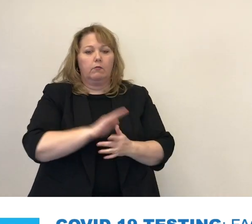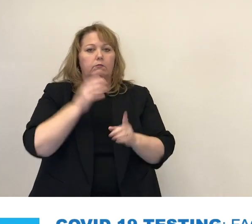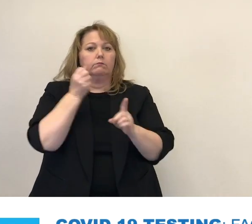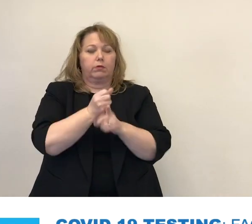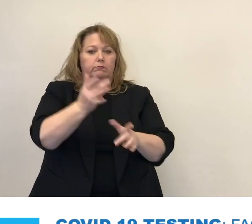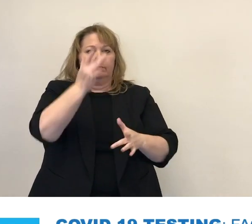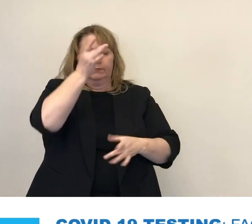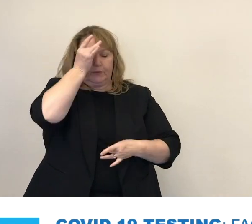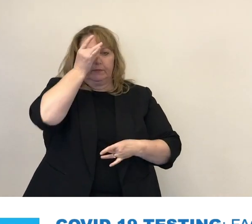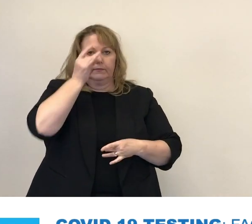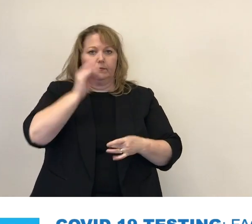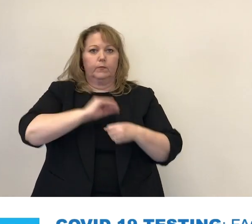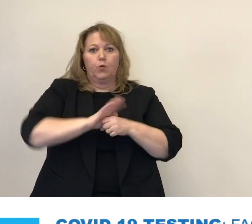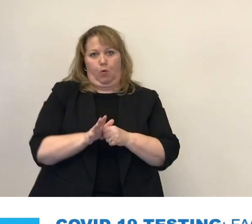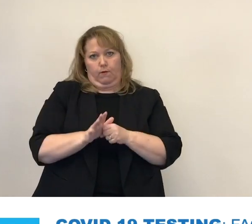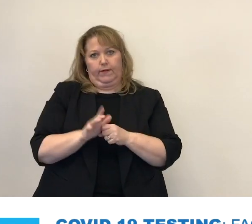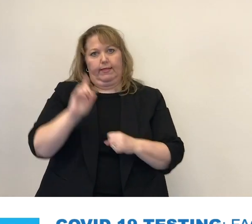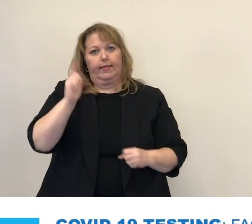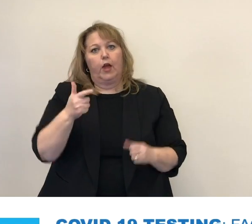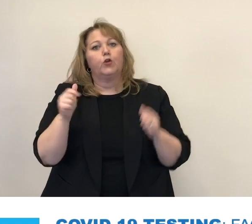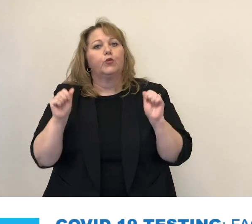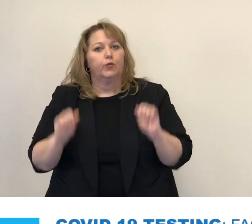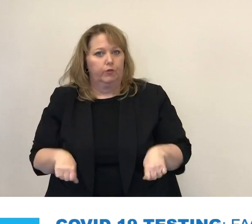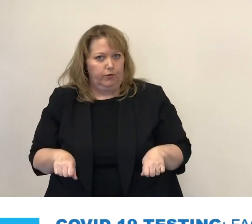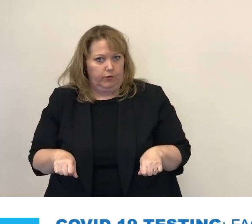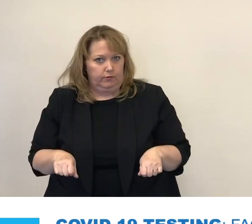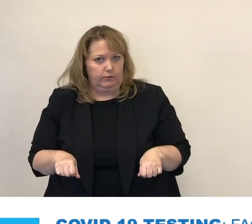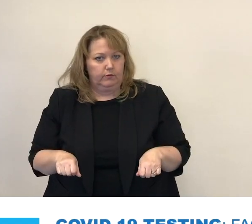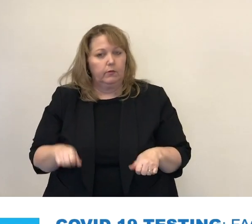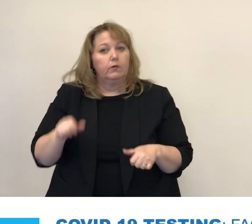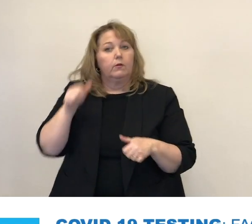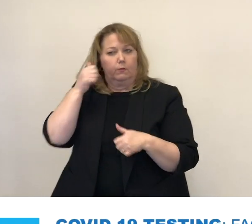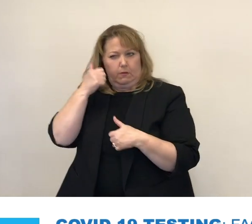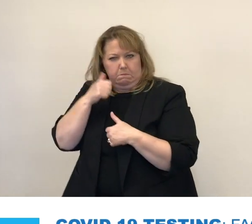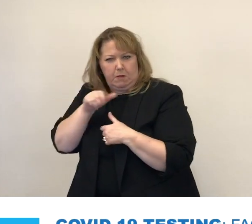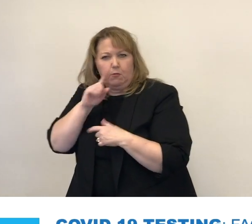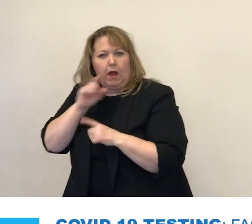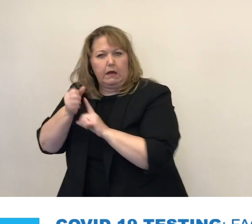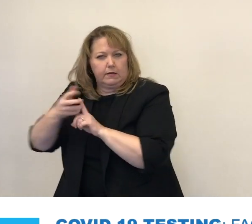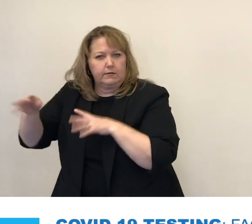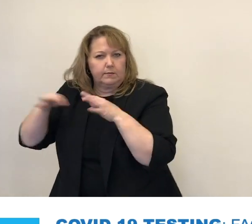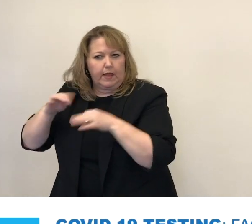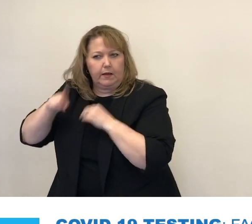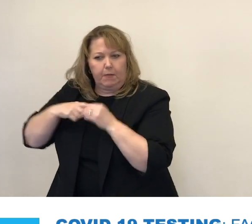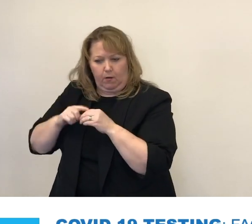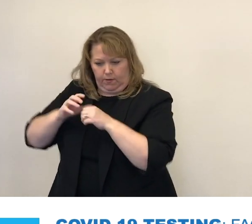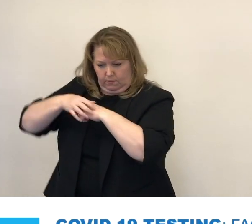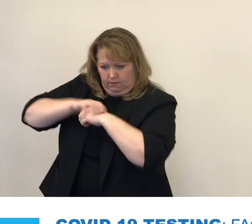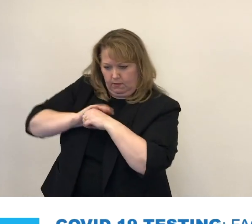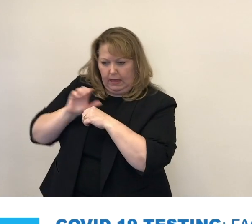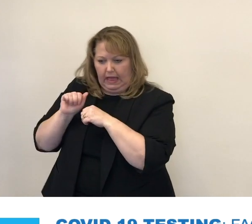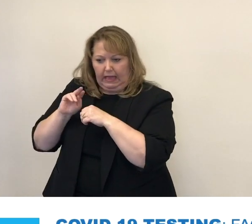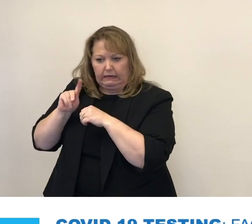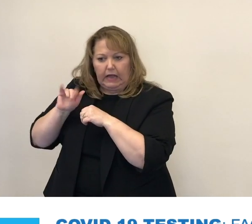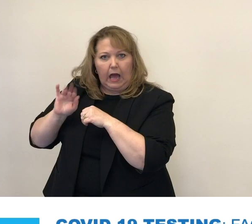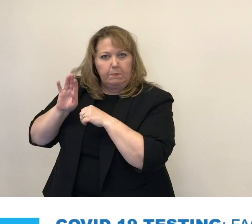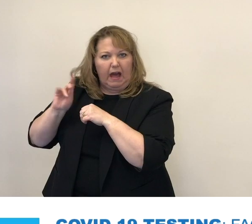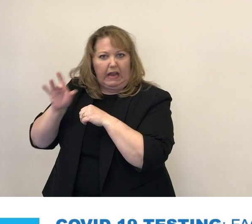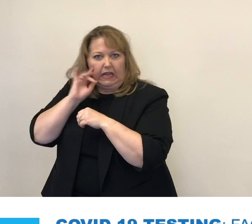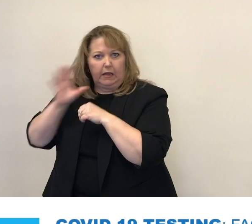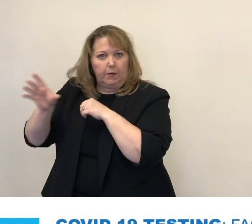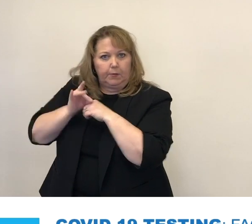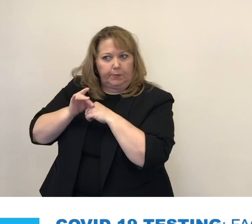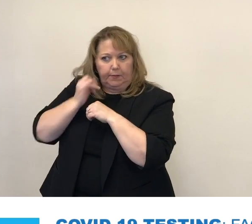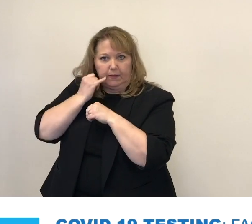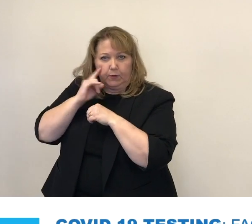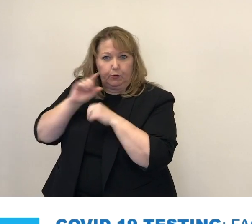test, we still have to work out what that means because we're still studying what the power of those tests can be. Thank you. Thank you